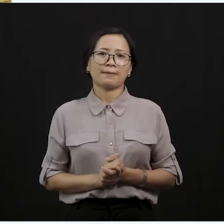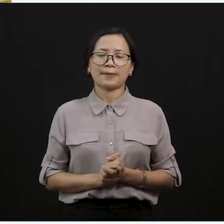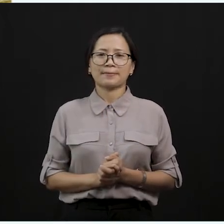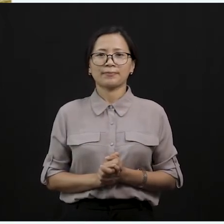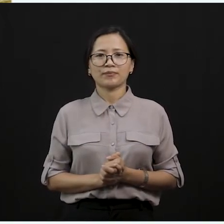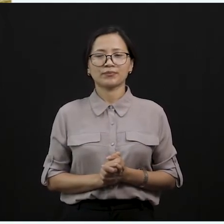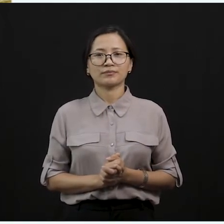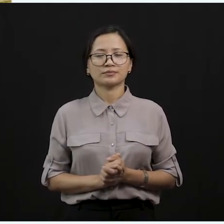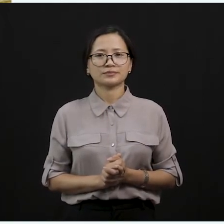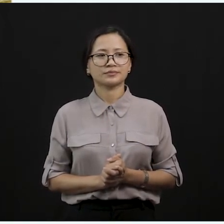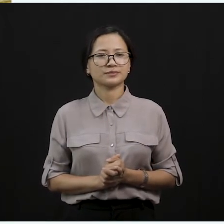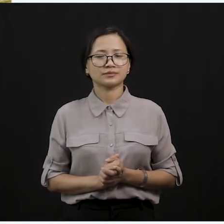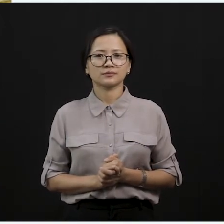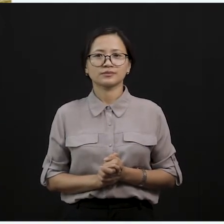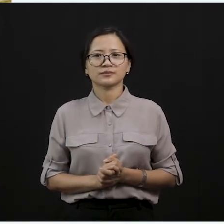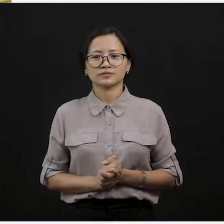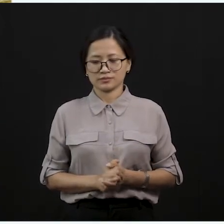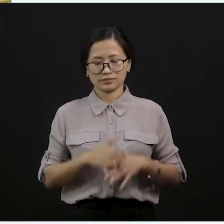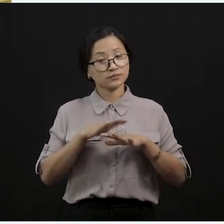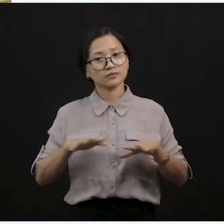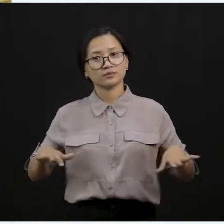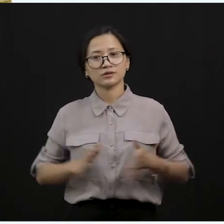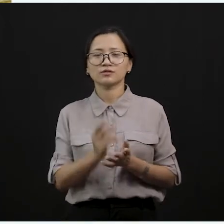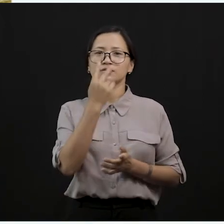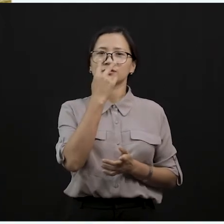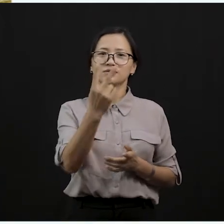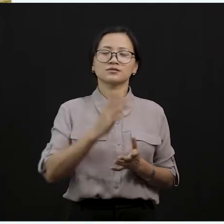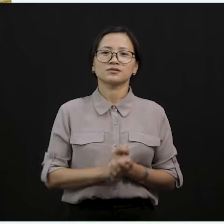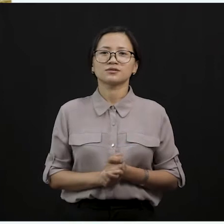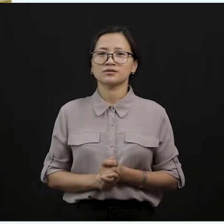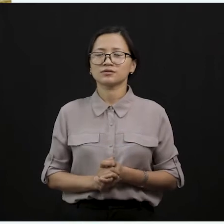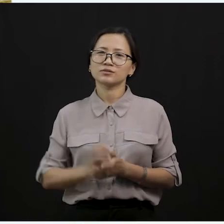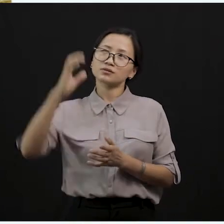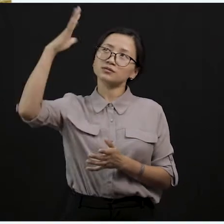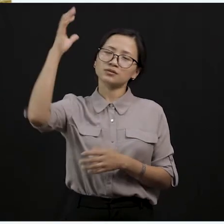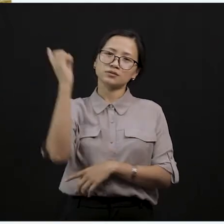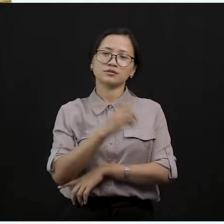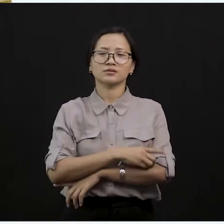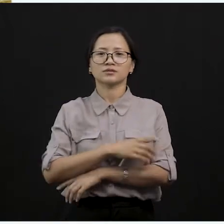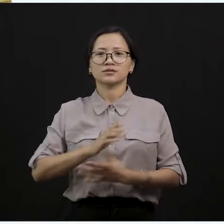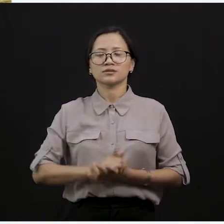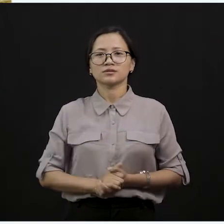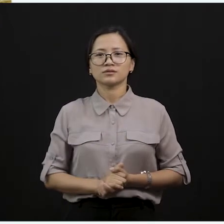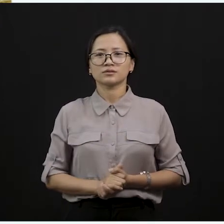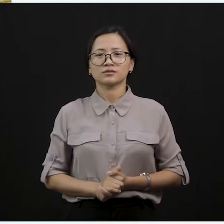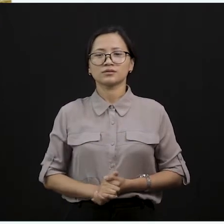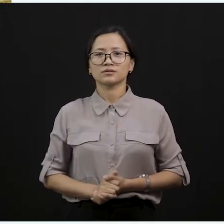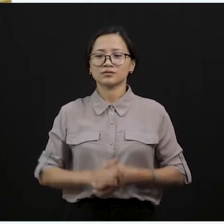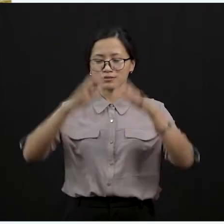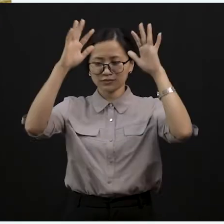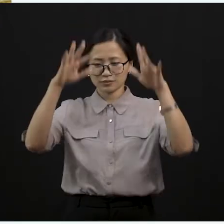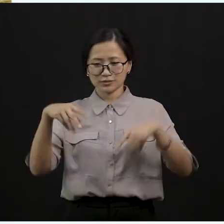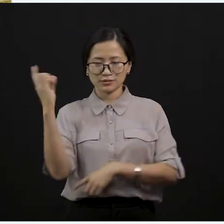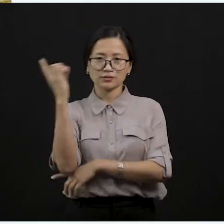right? So now, students, we have seen from sunny day to the